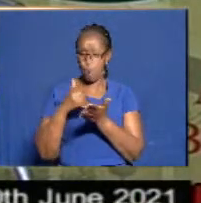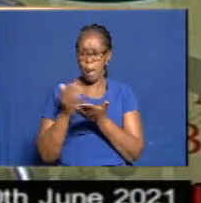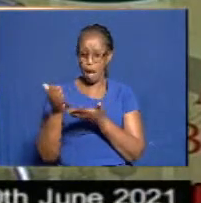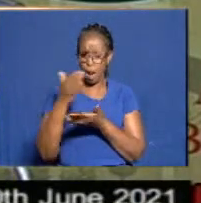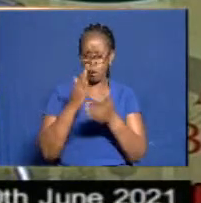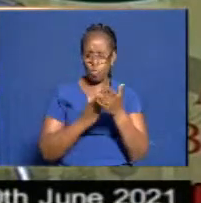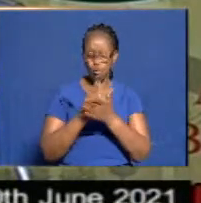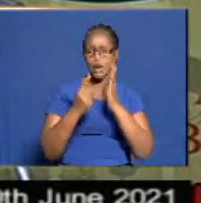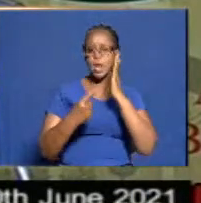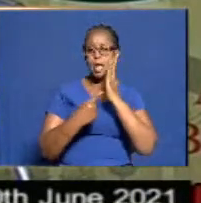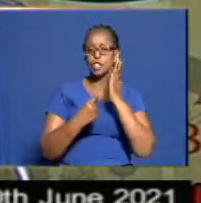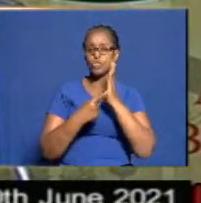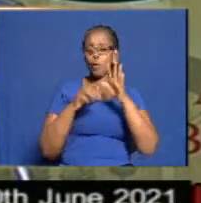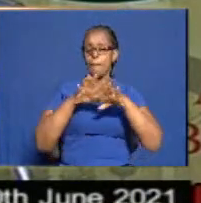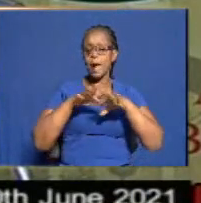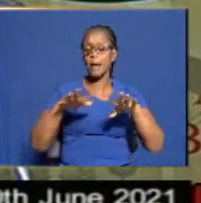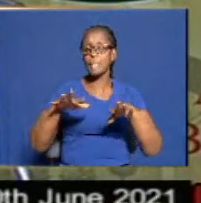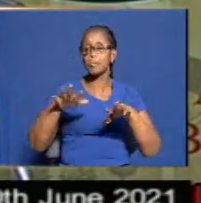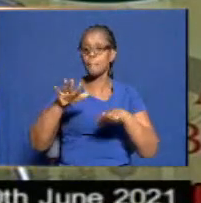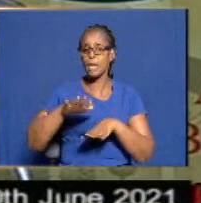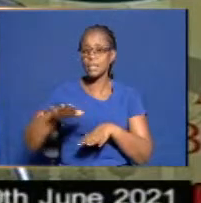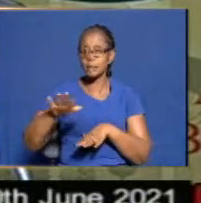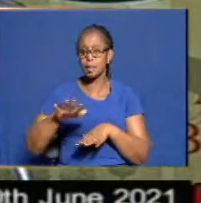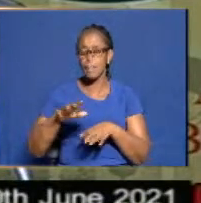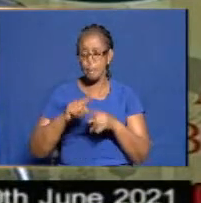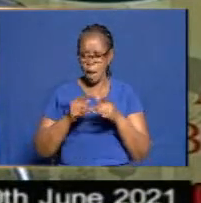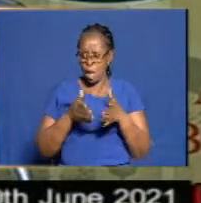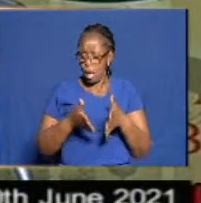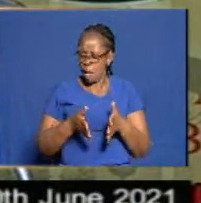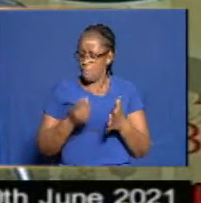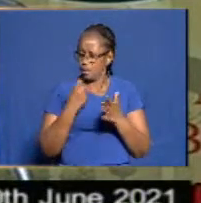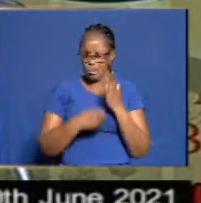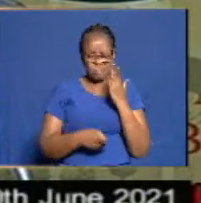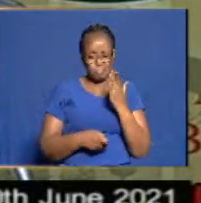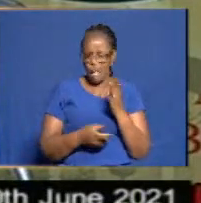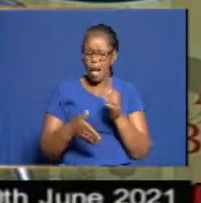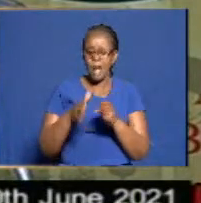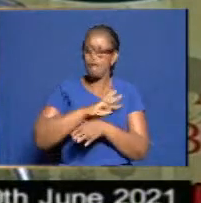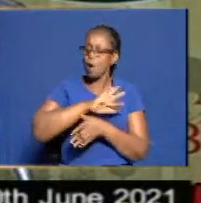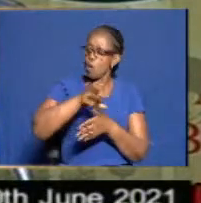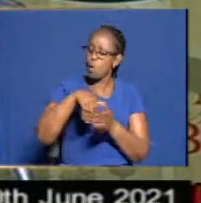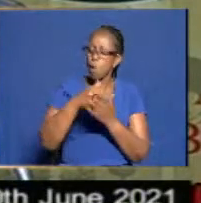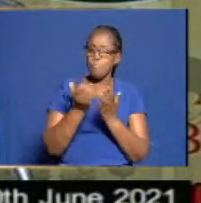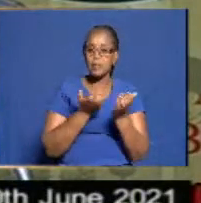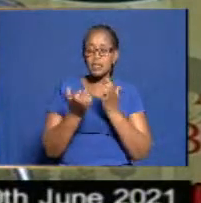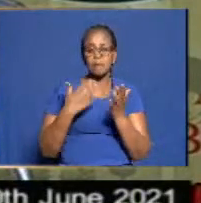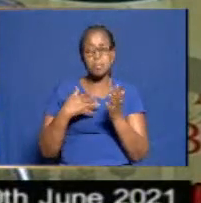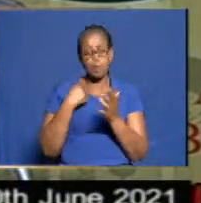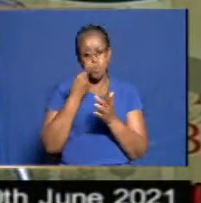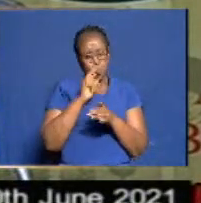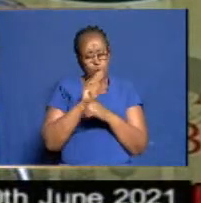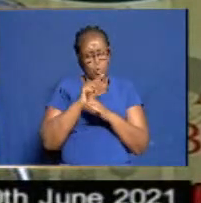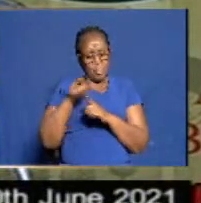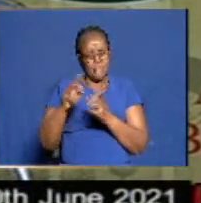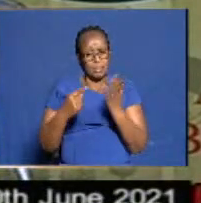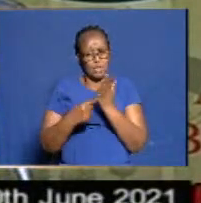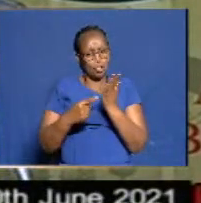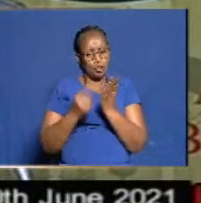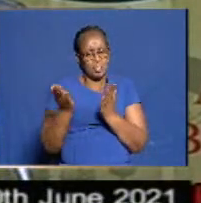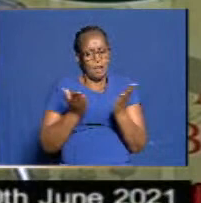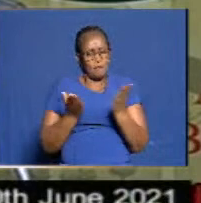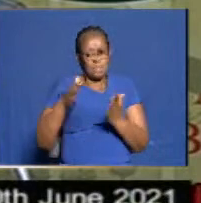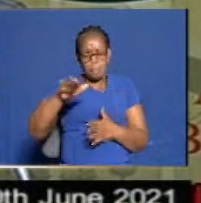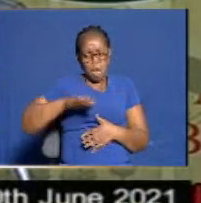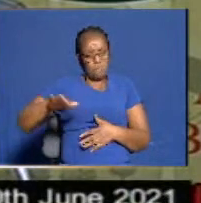marketplace. However, the current tax provision do not cover all traders who use the digital service platform to transact their